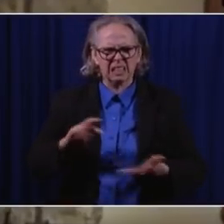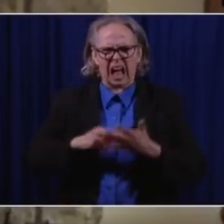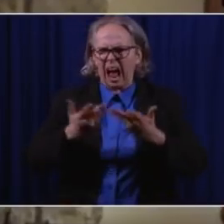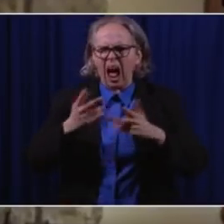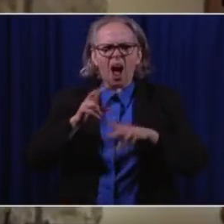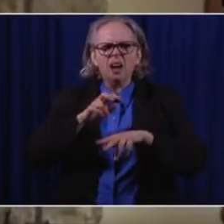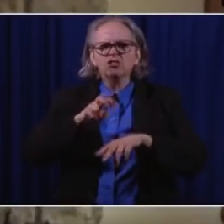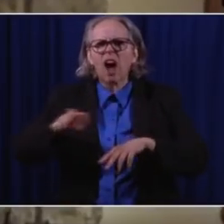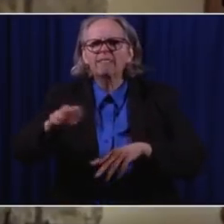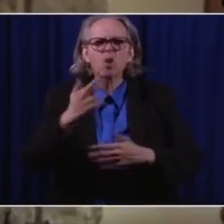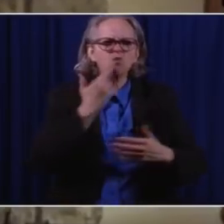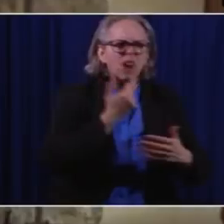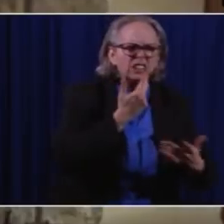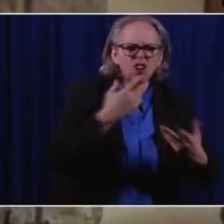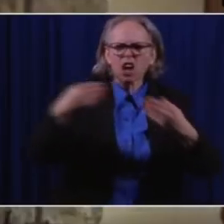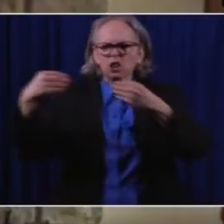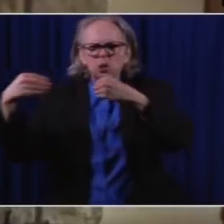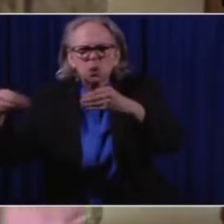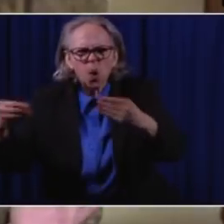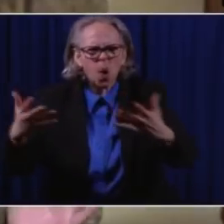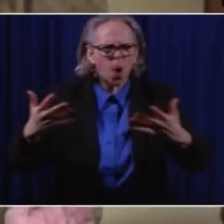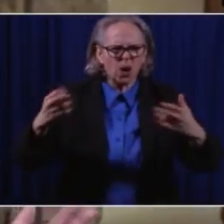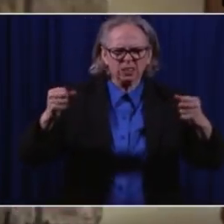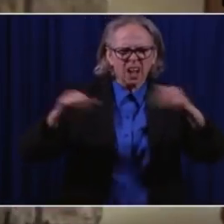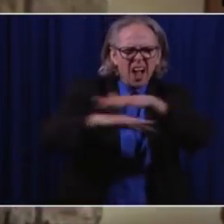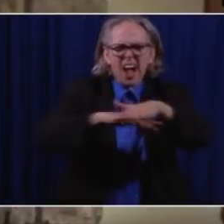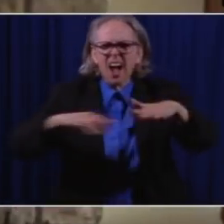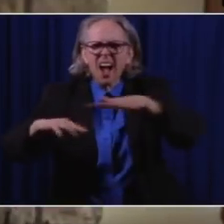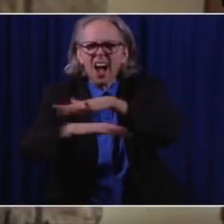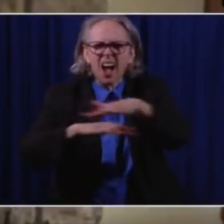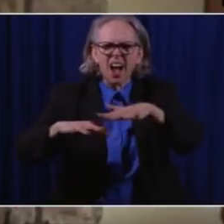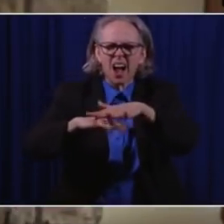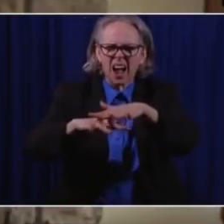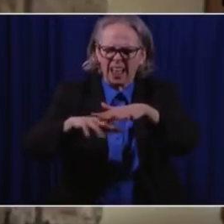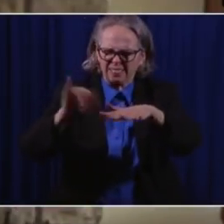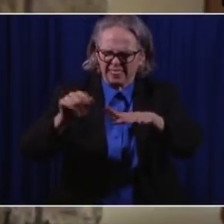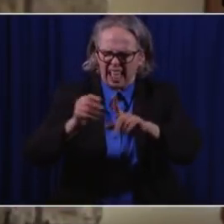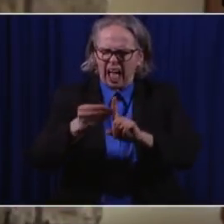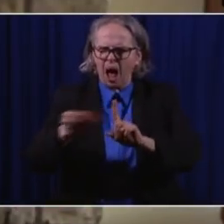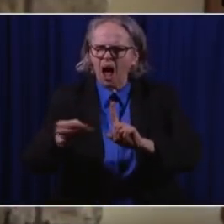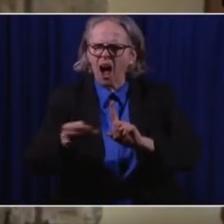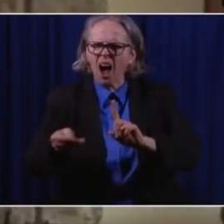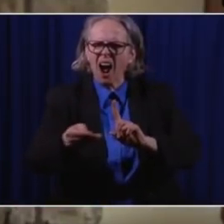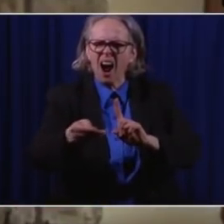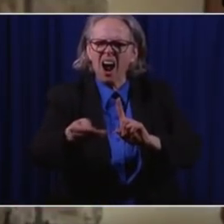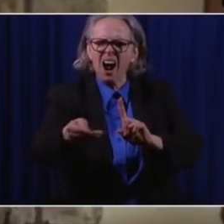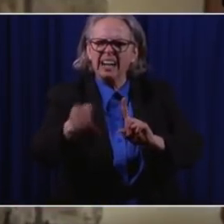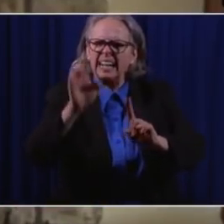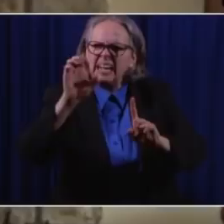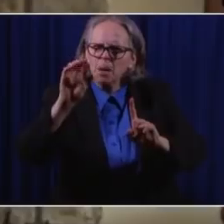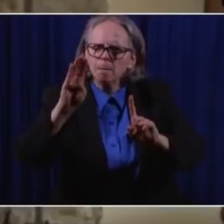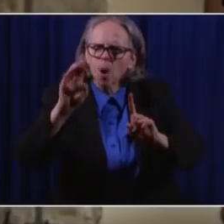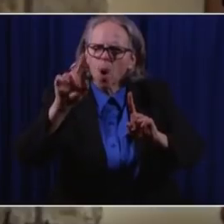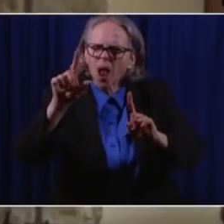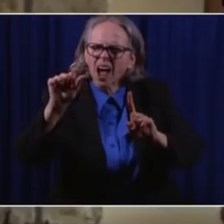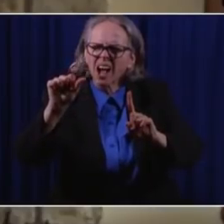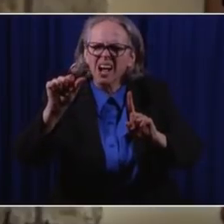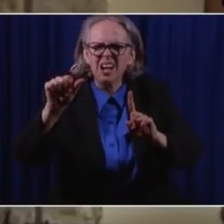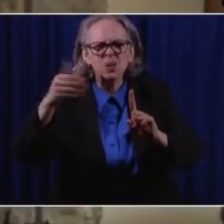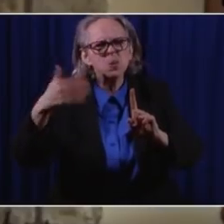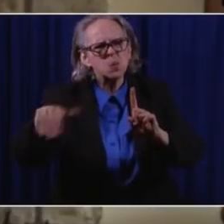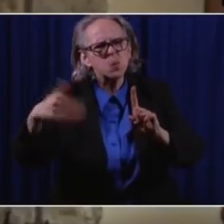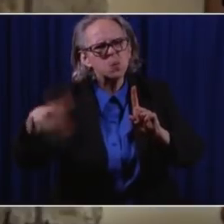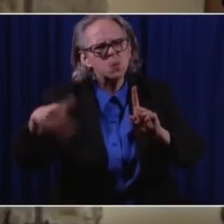restaurants. They'd be free to go any place in the state of Ohio, possibly spreading a deadly disease to